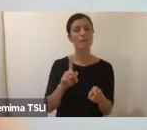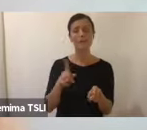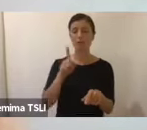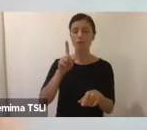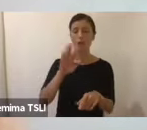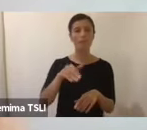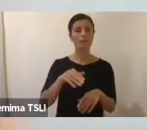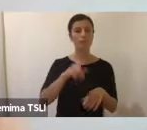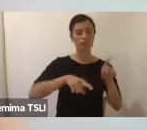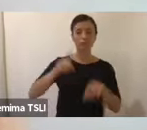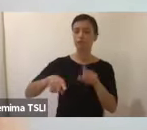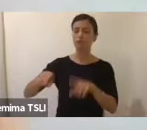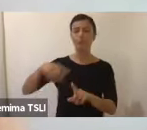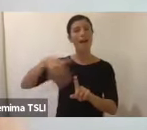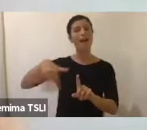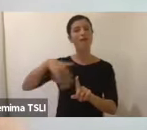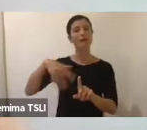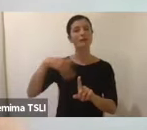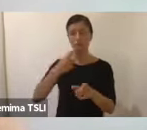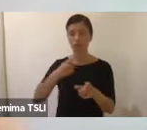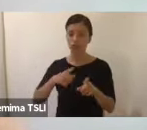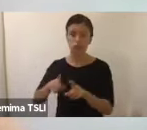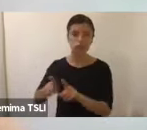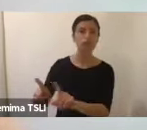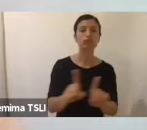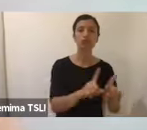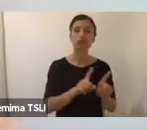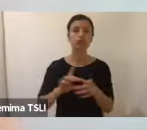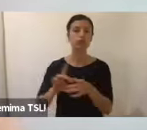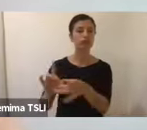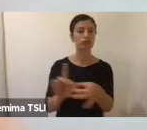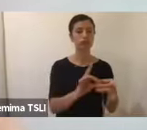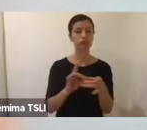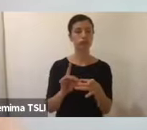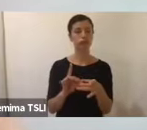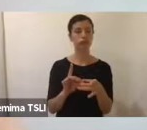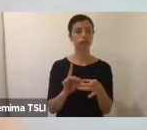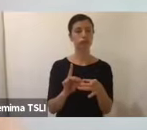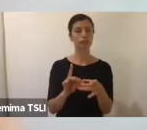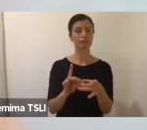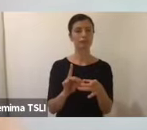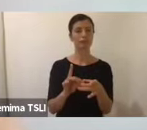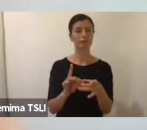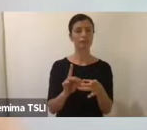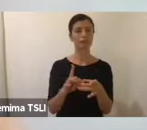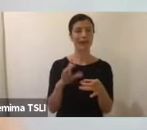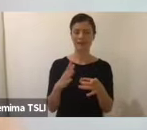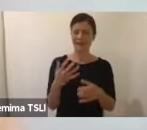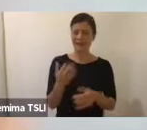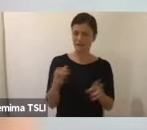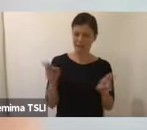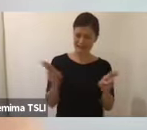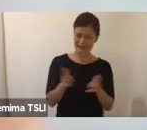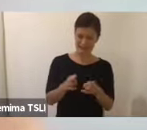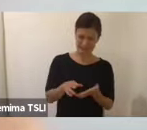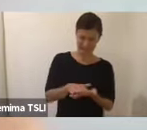together a community where everyone can go beyond their limited definitions of self and other and